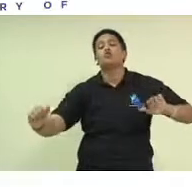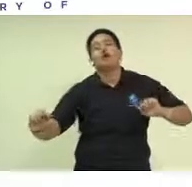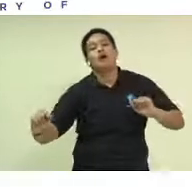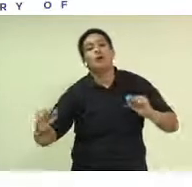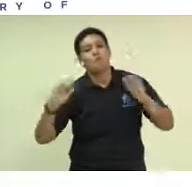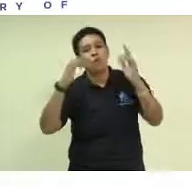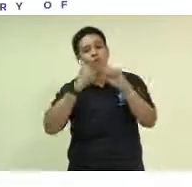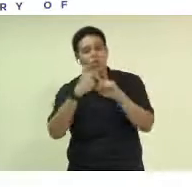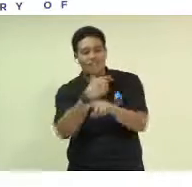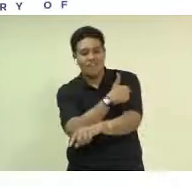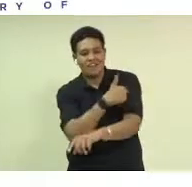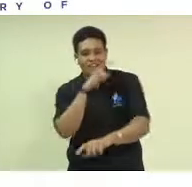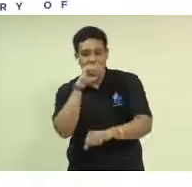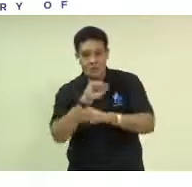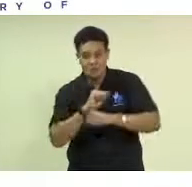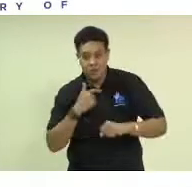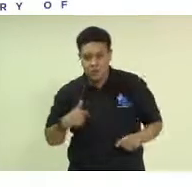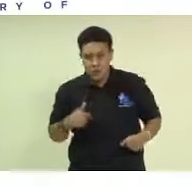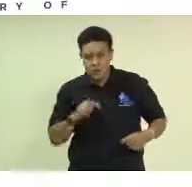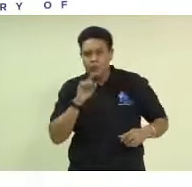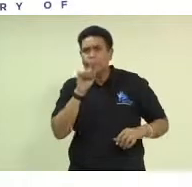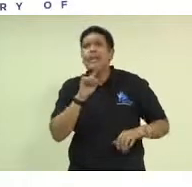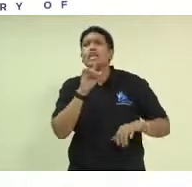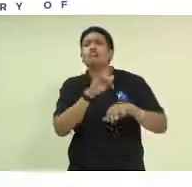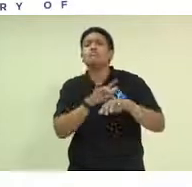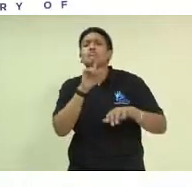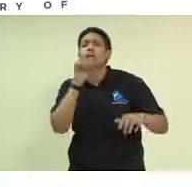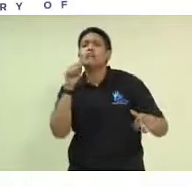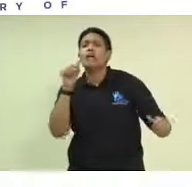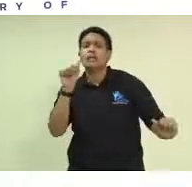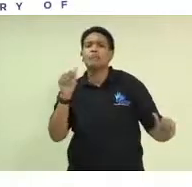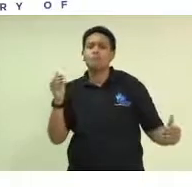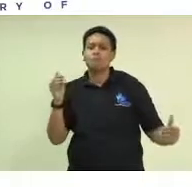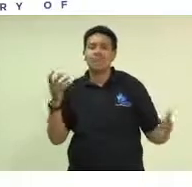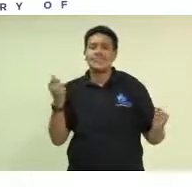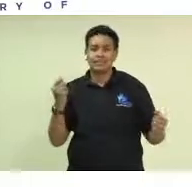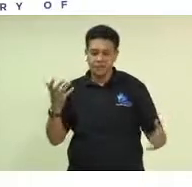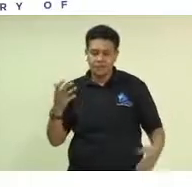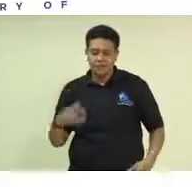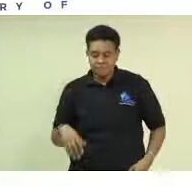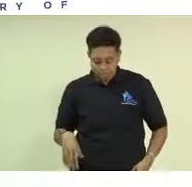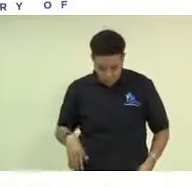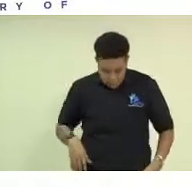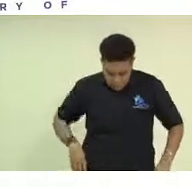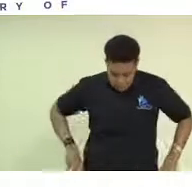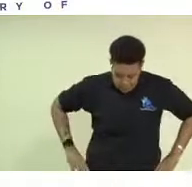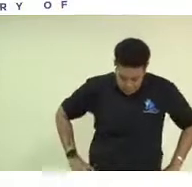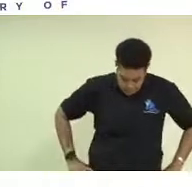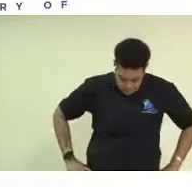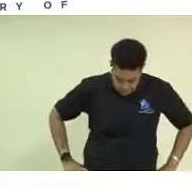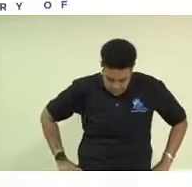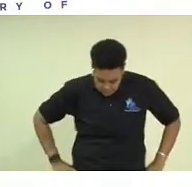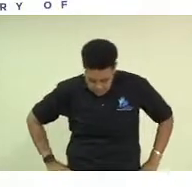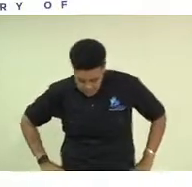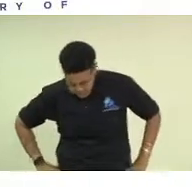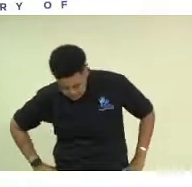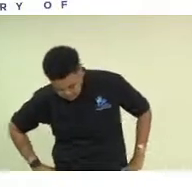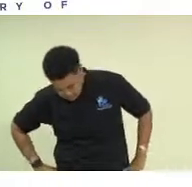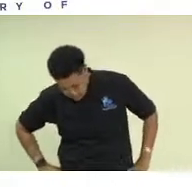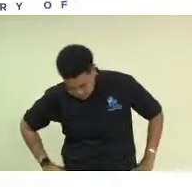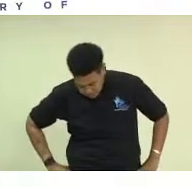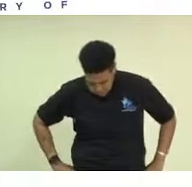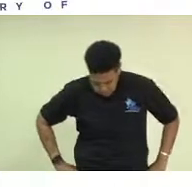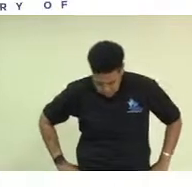to the vaccines that we reach out and attempt to get. I just want to say that we